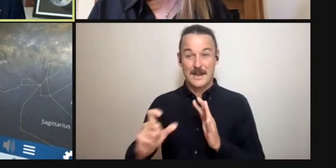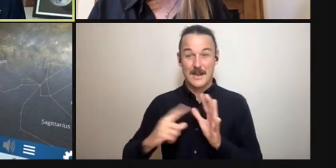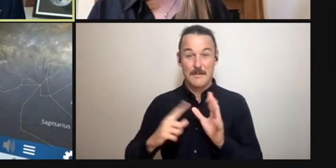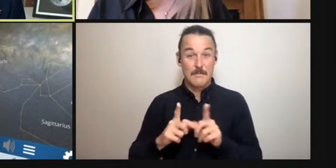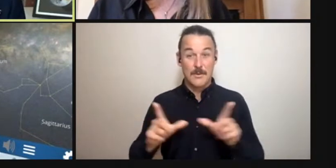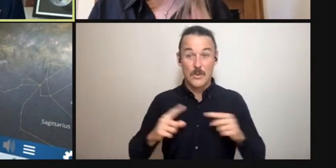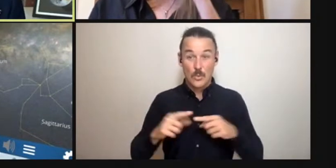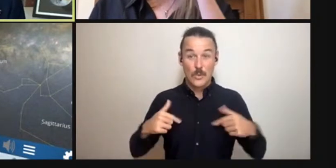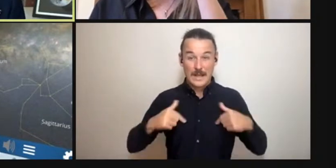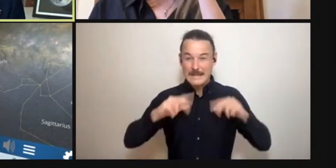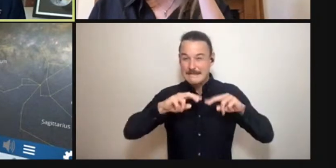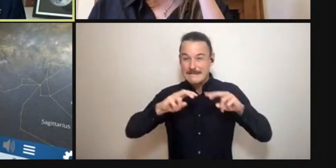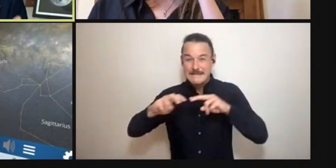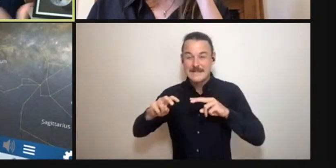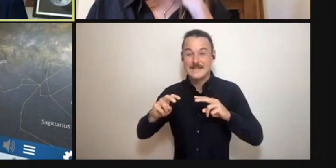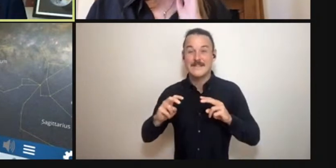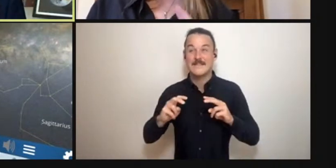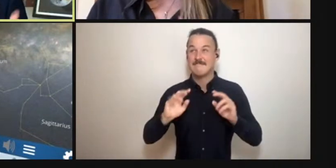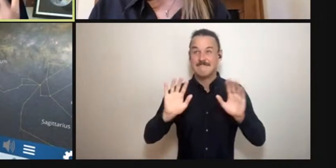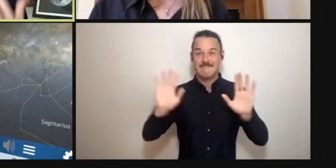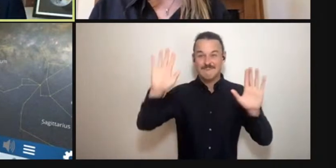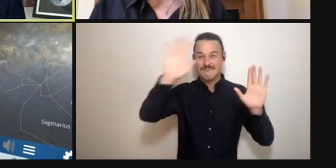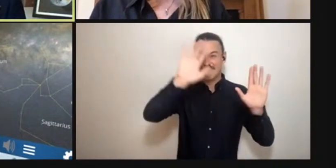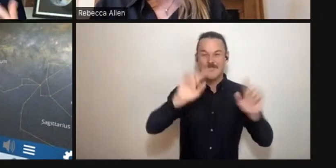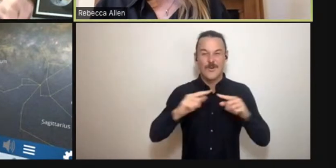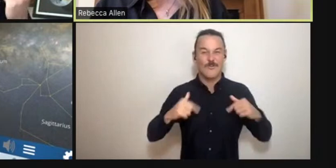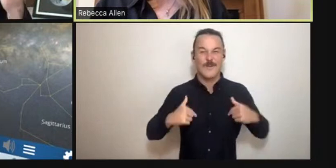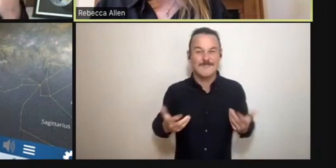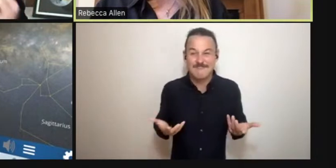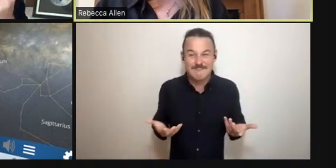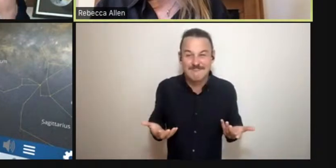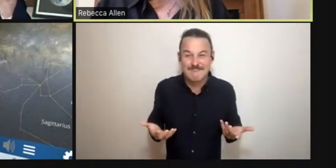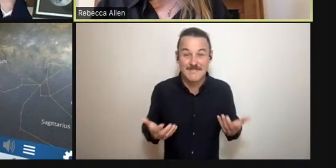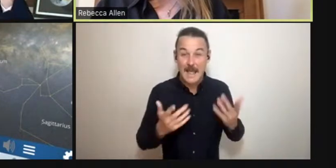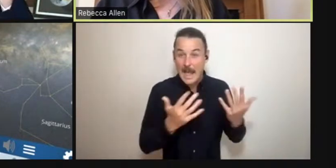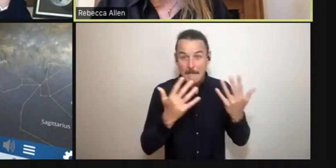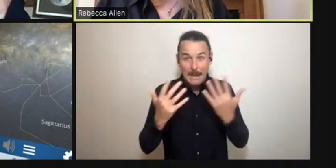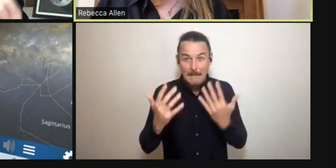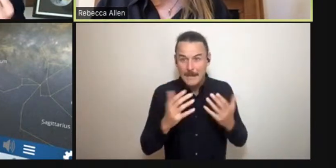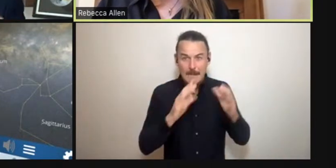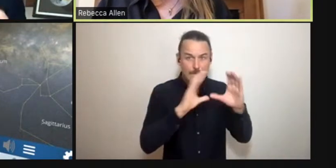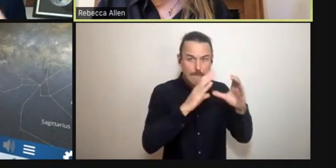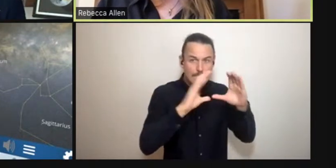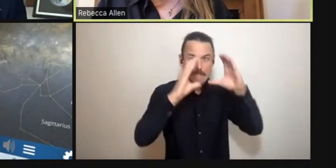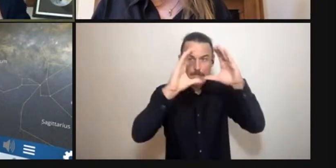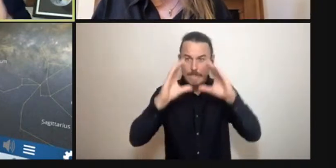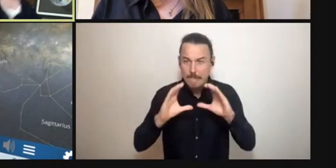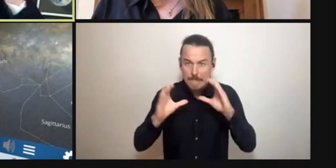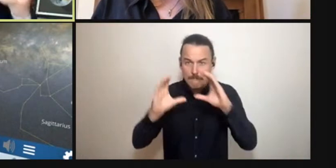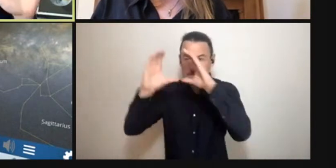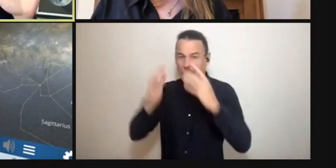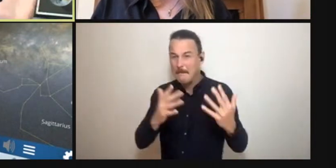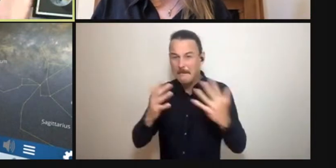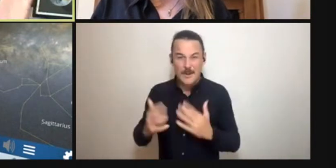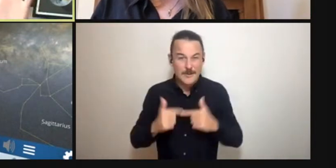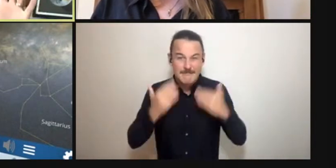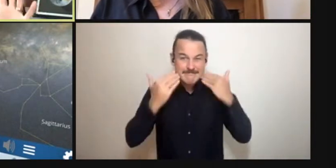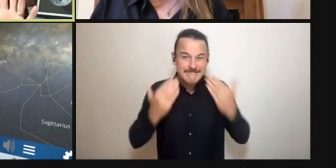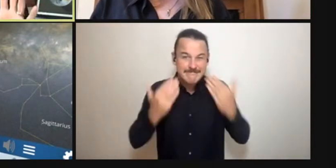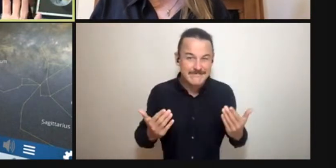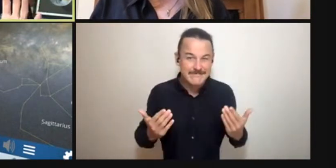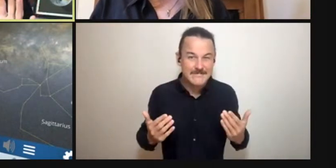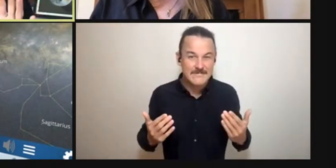about constellations. Professional astronomers, we do. Yeah. Much of our time, we look deeper into the sky than the big